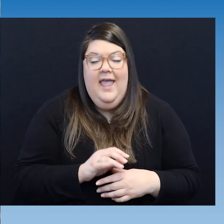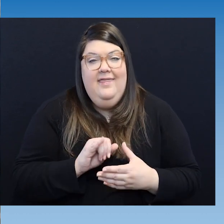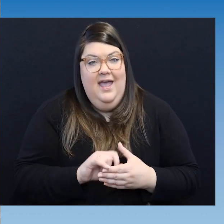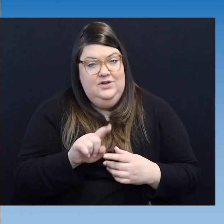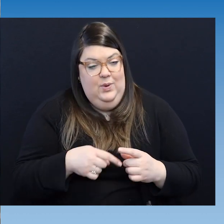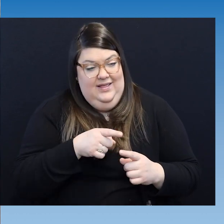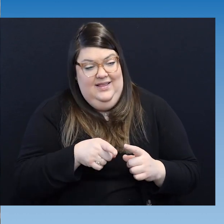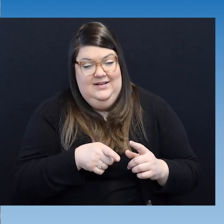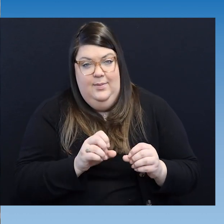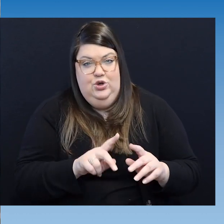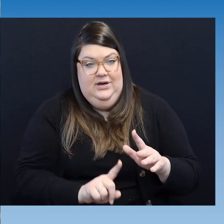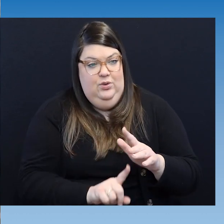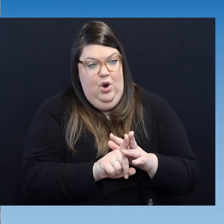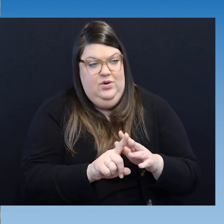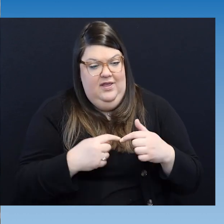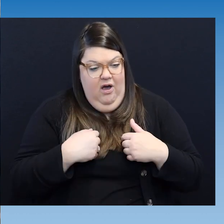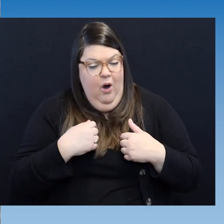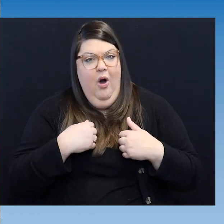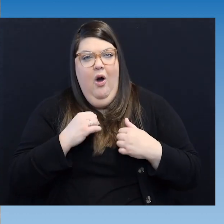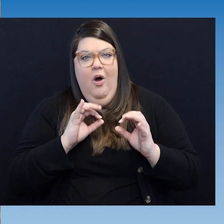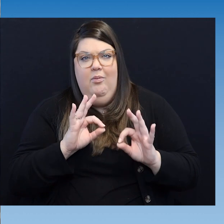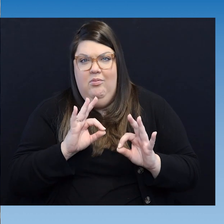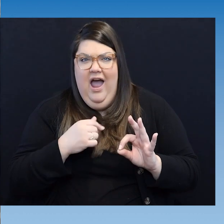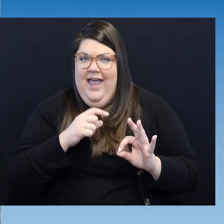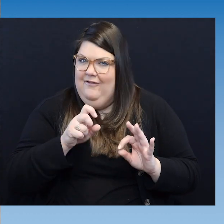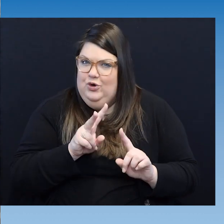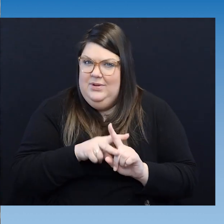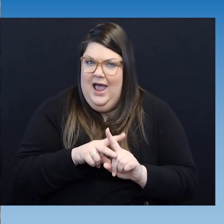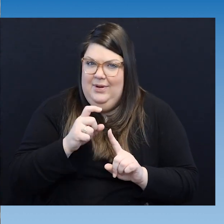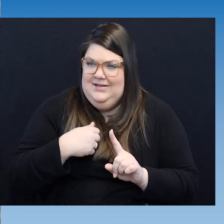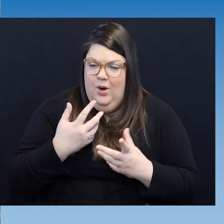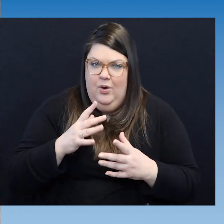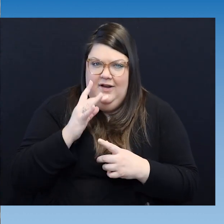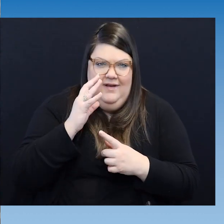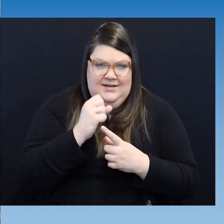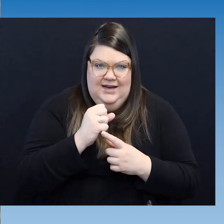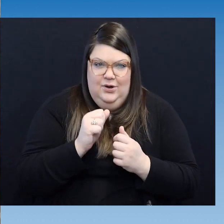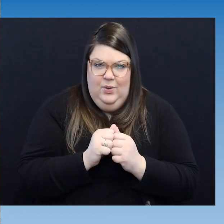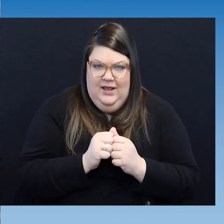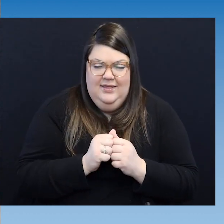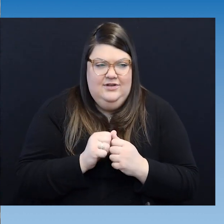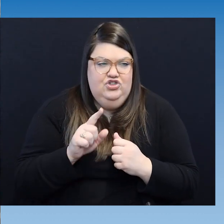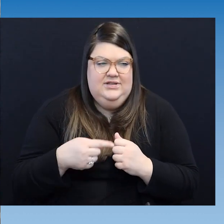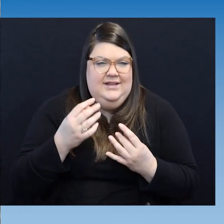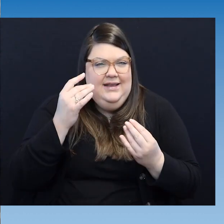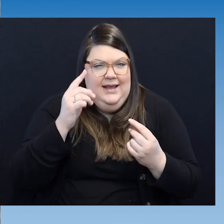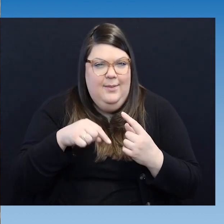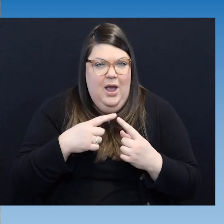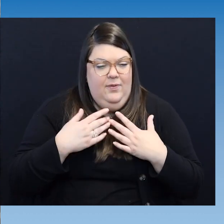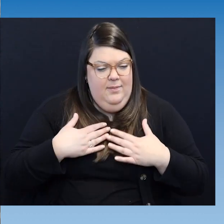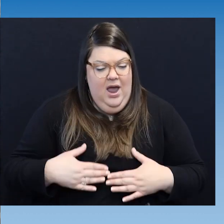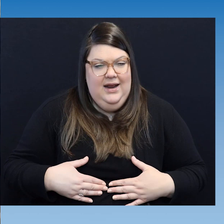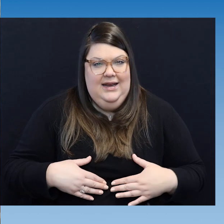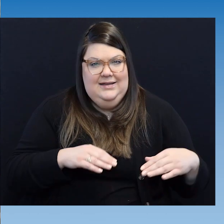opportunity arose. And I thought, I have to apply to this, because I was so fascinated in just thinking about the body and